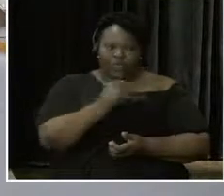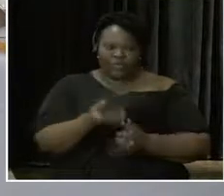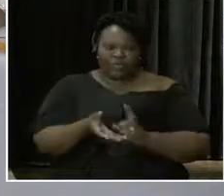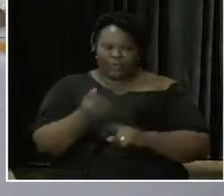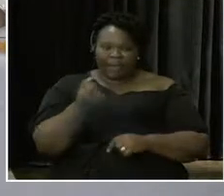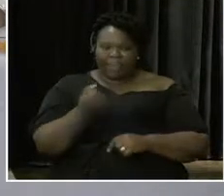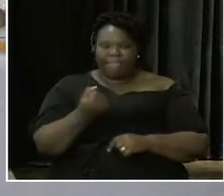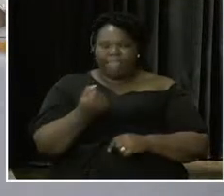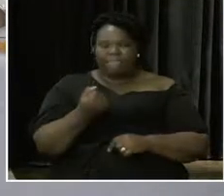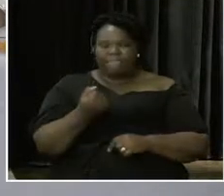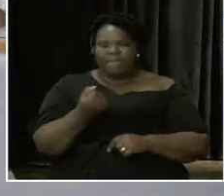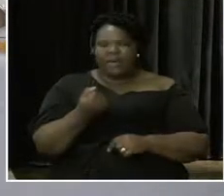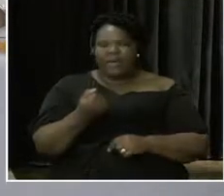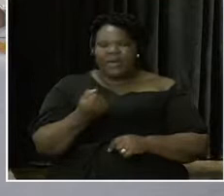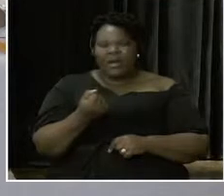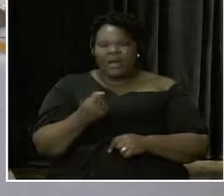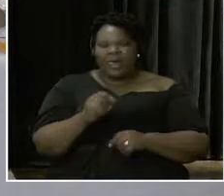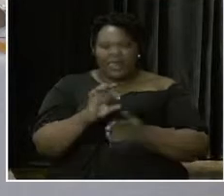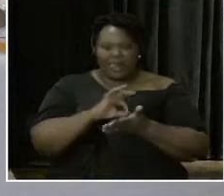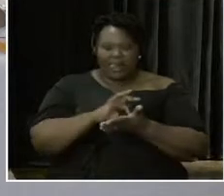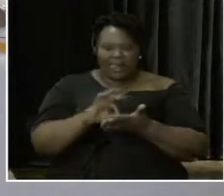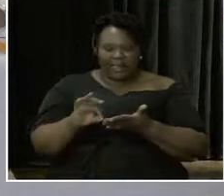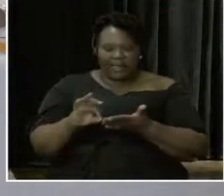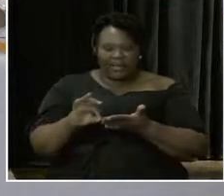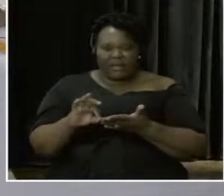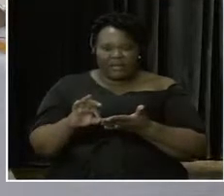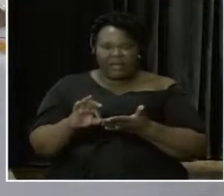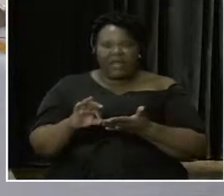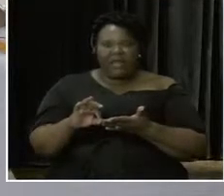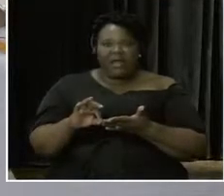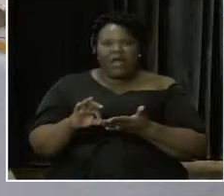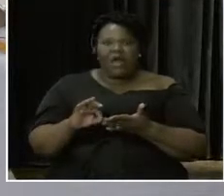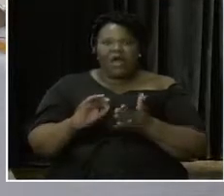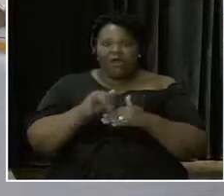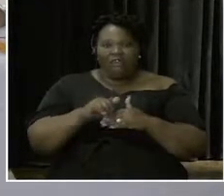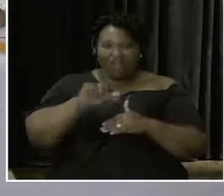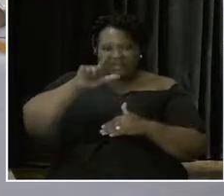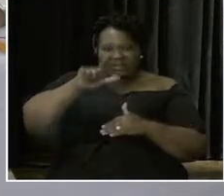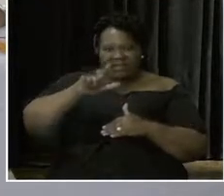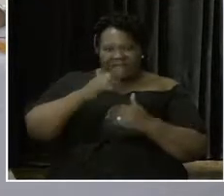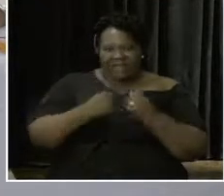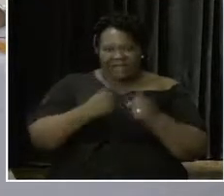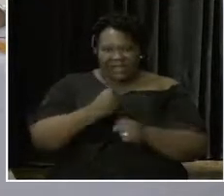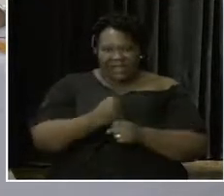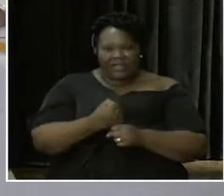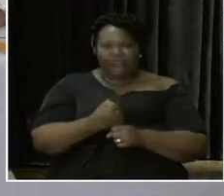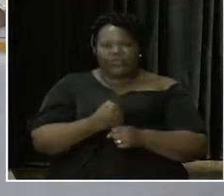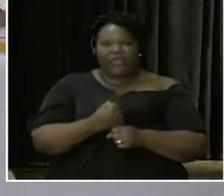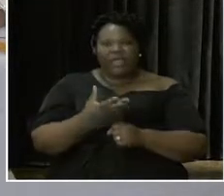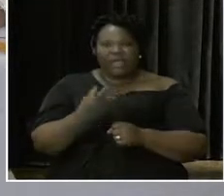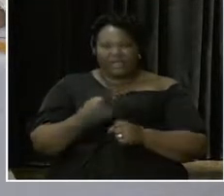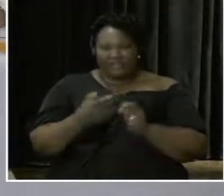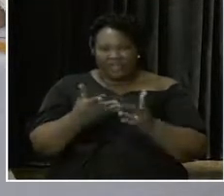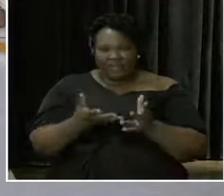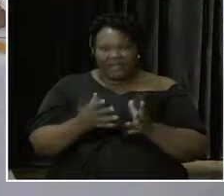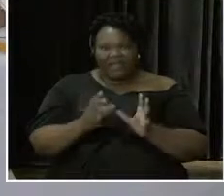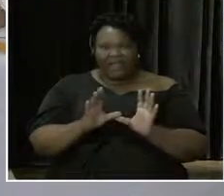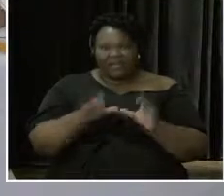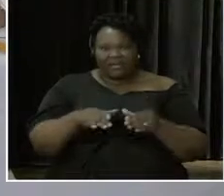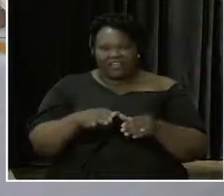been incurring UIFW for more than 7 years as the municipality. But in terms of the MFMA, Section